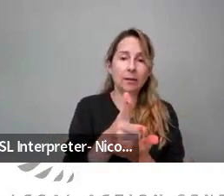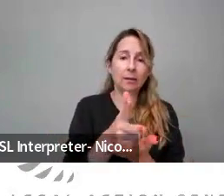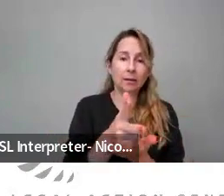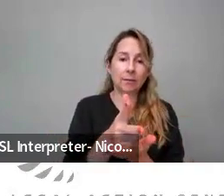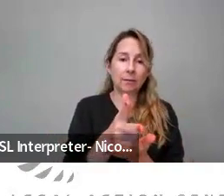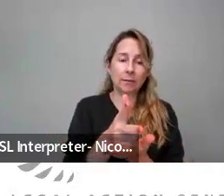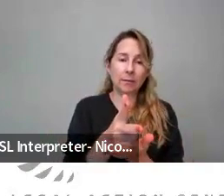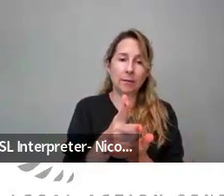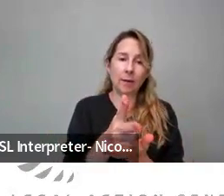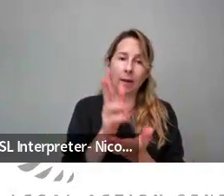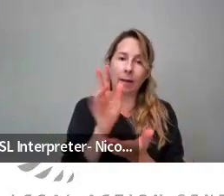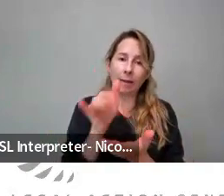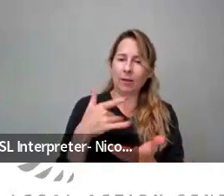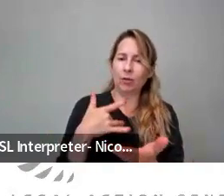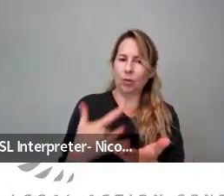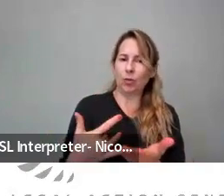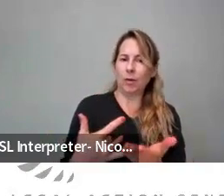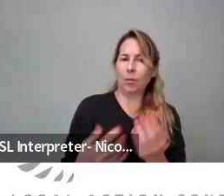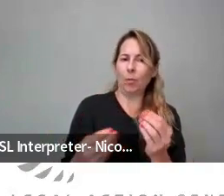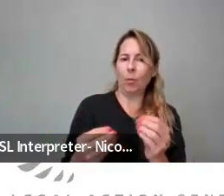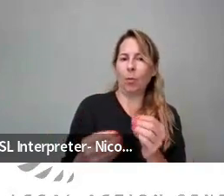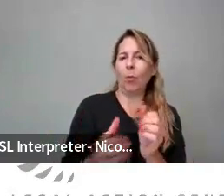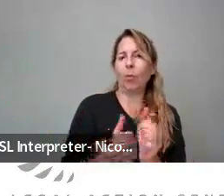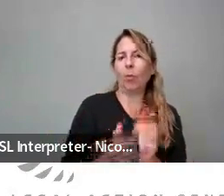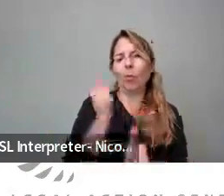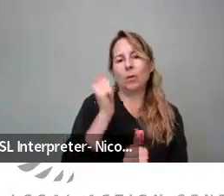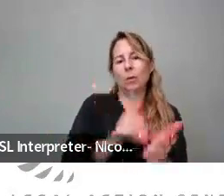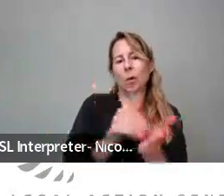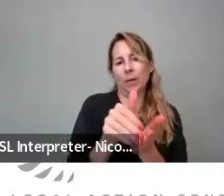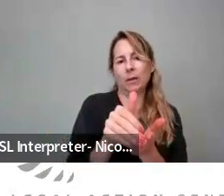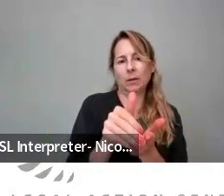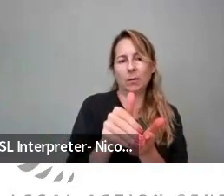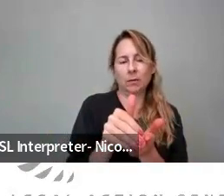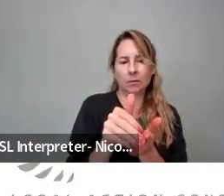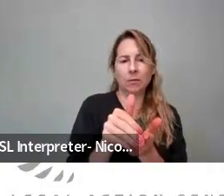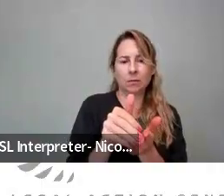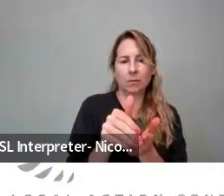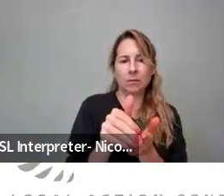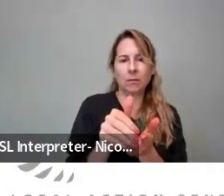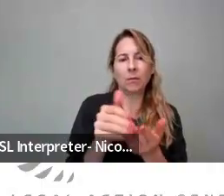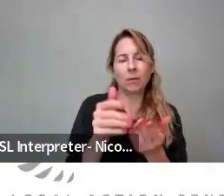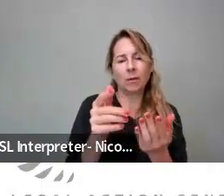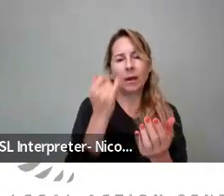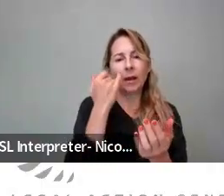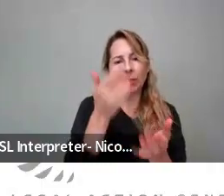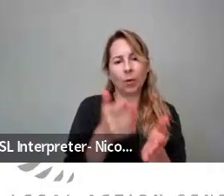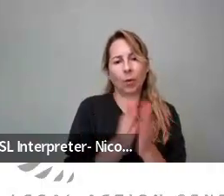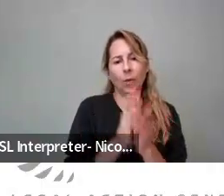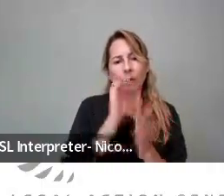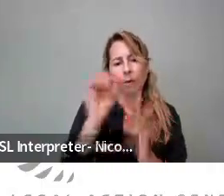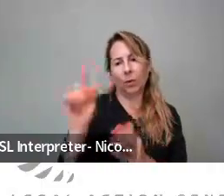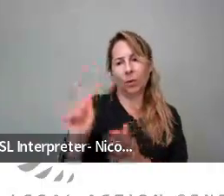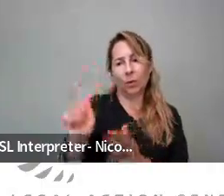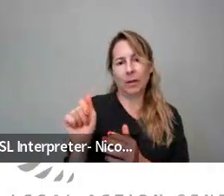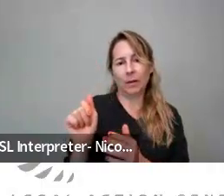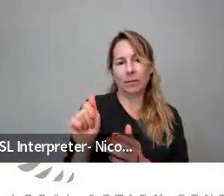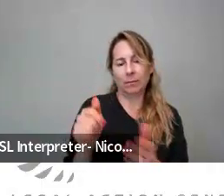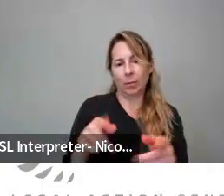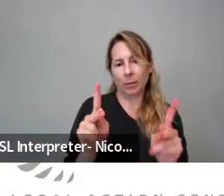the most usual one that will come into play when you have what we call a disability permit.